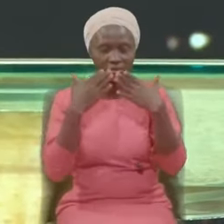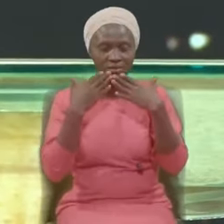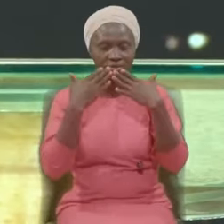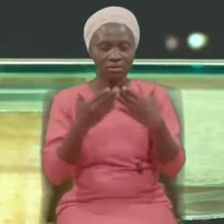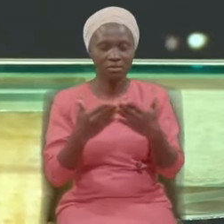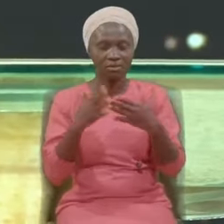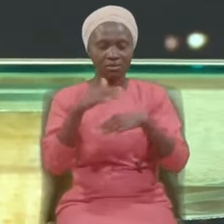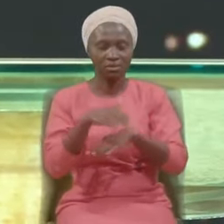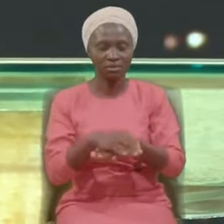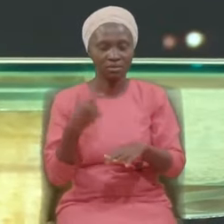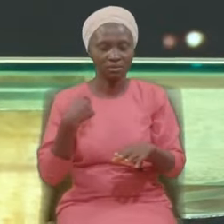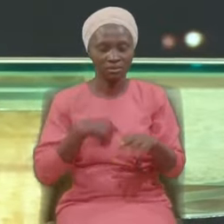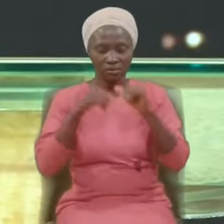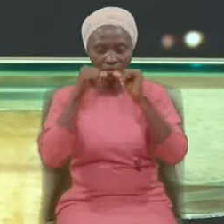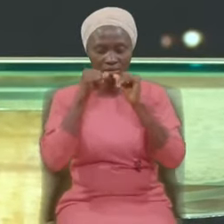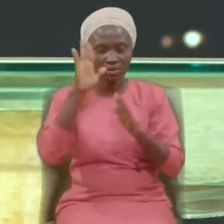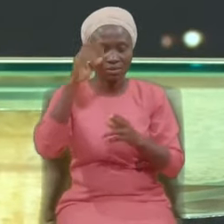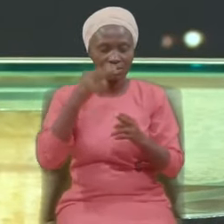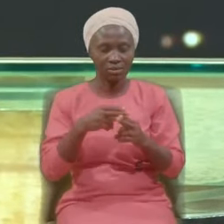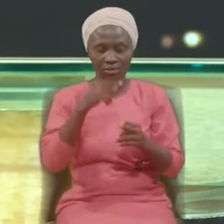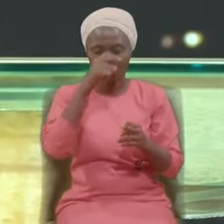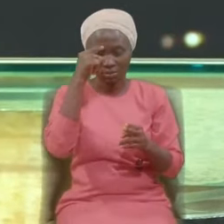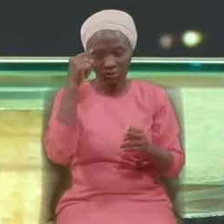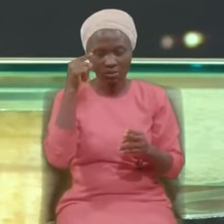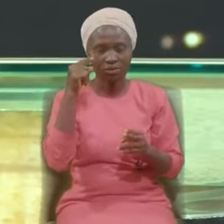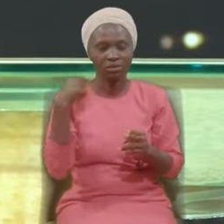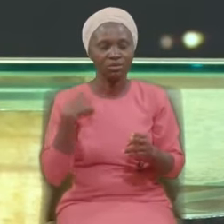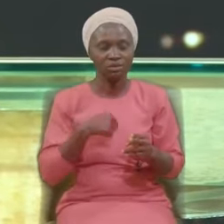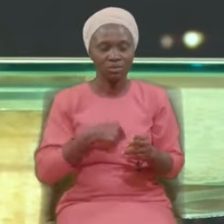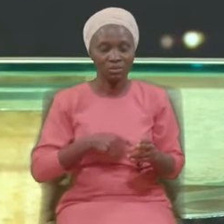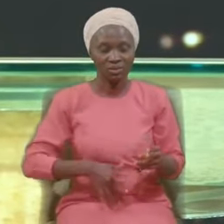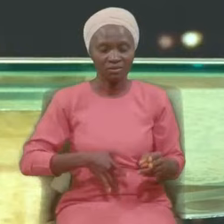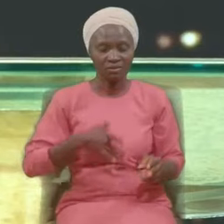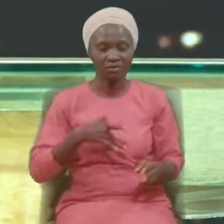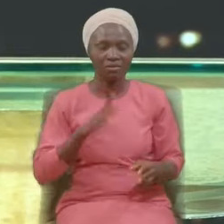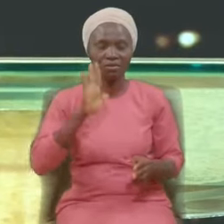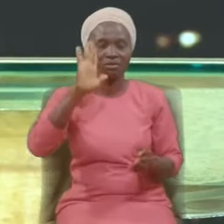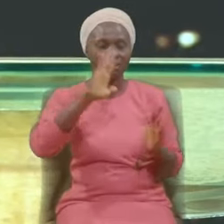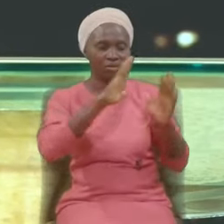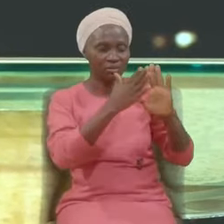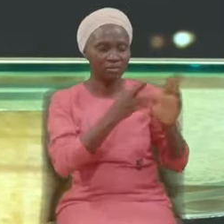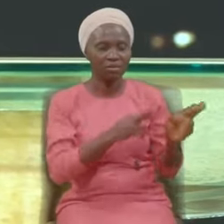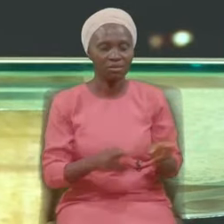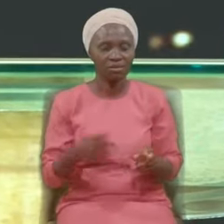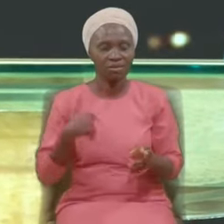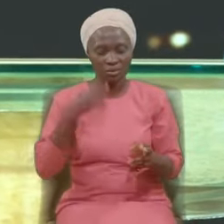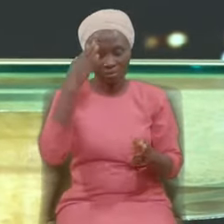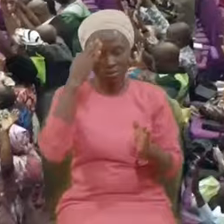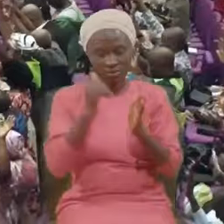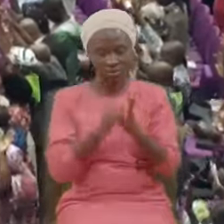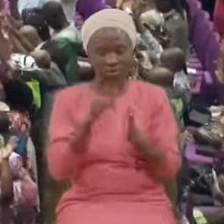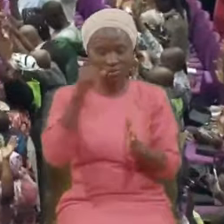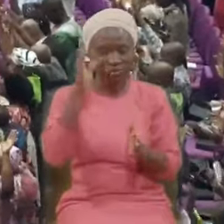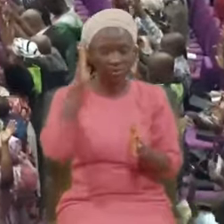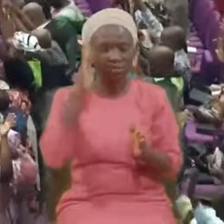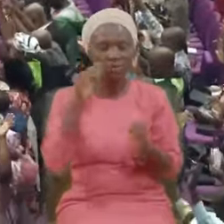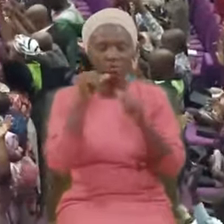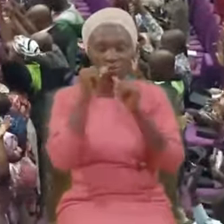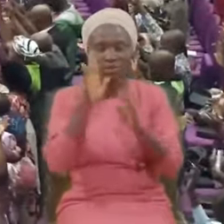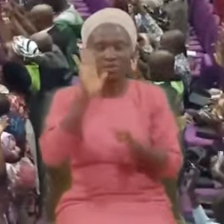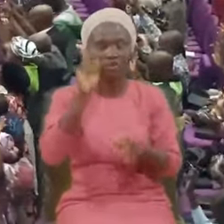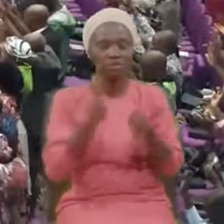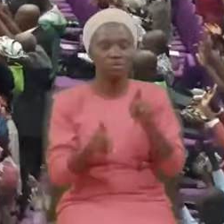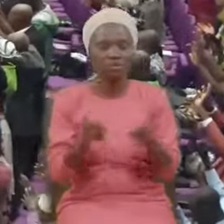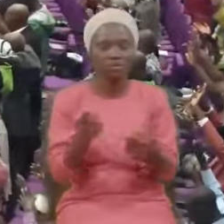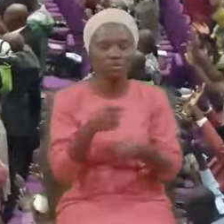your name because we sense your presence already. And we know that you are going to bless your people tonight. Lord,